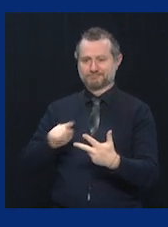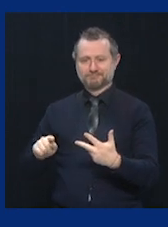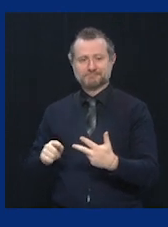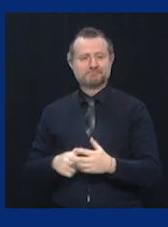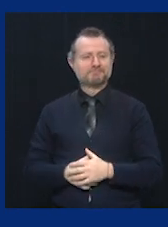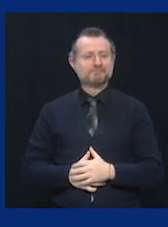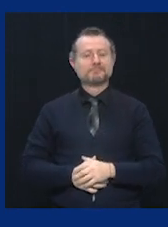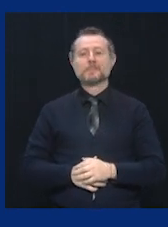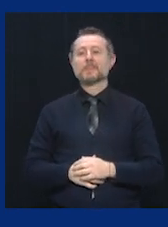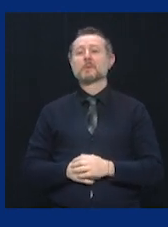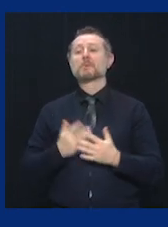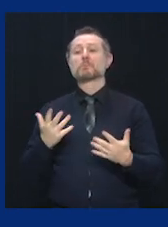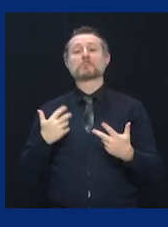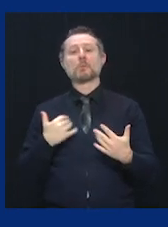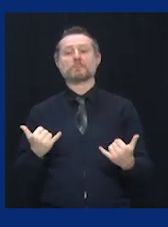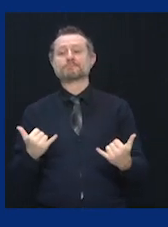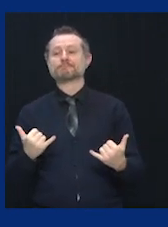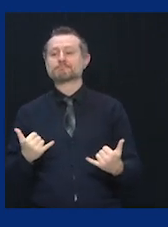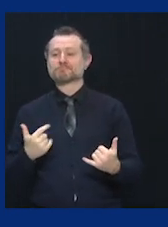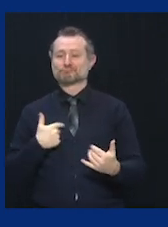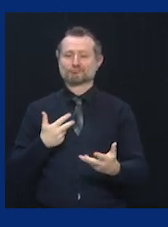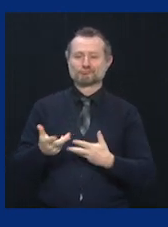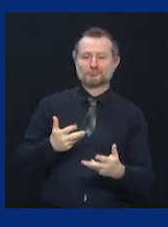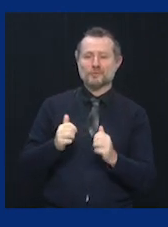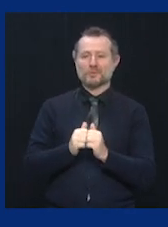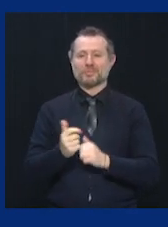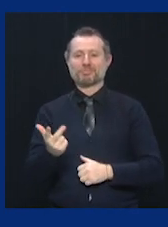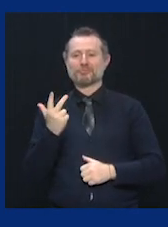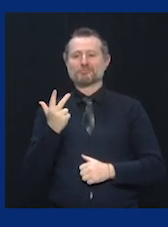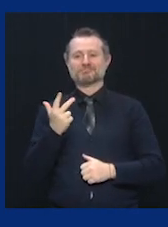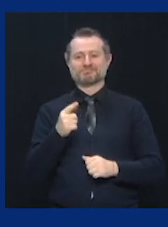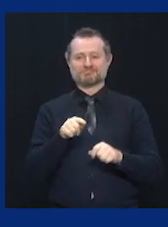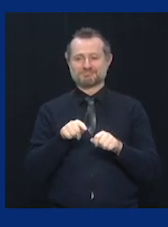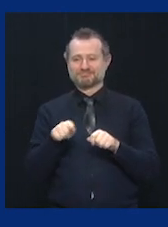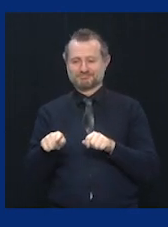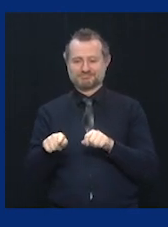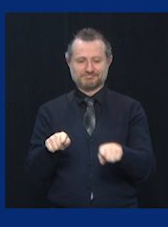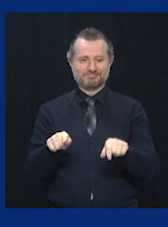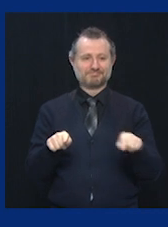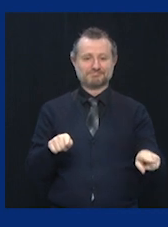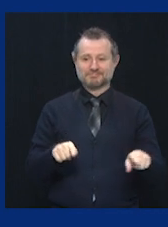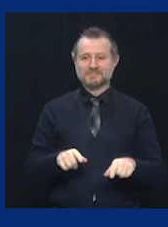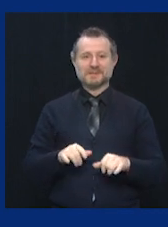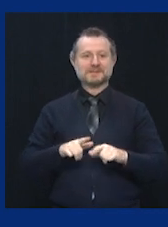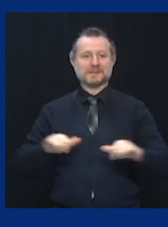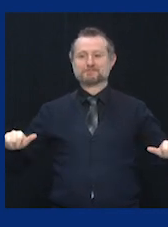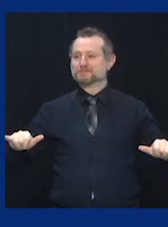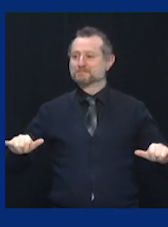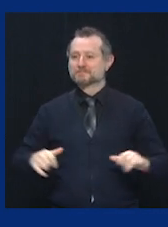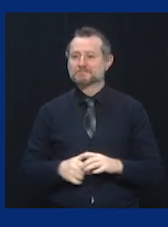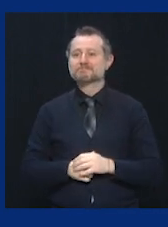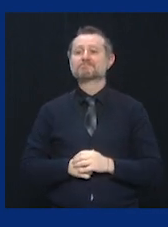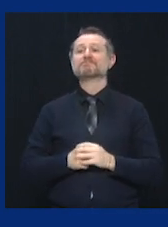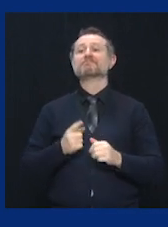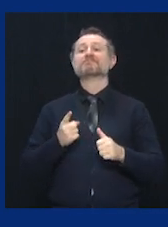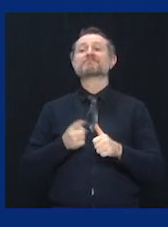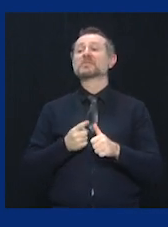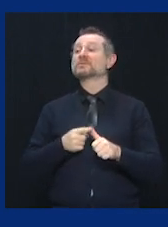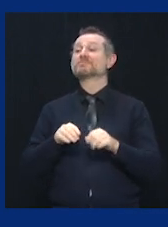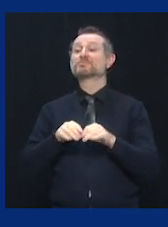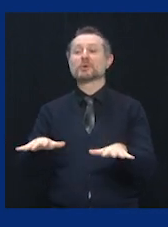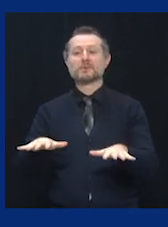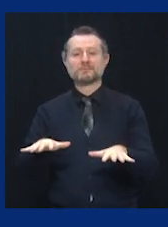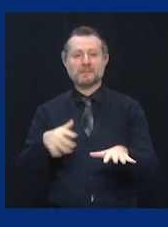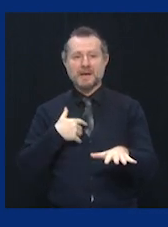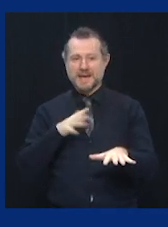We're working on 3 tracks simultaneously, if you will. First, keep the spread down, control COVID.